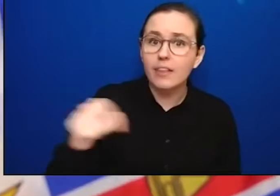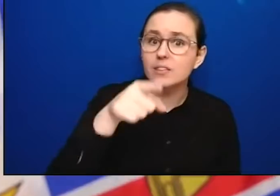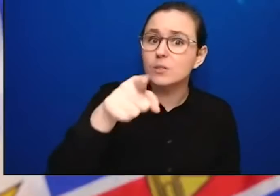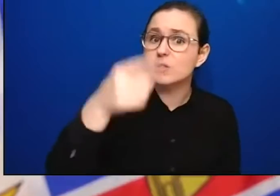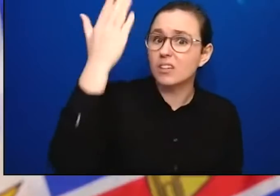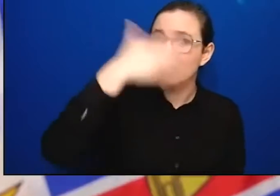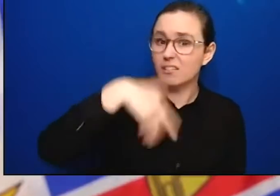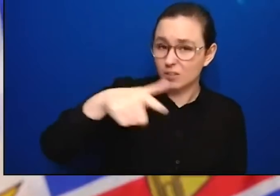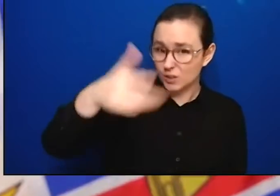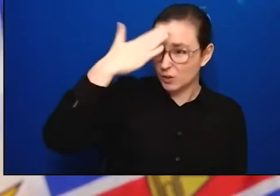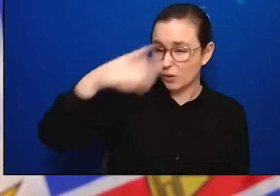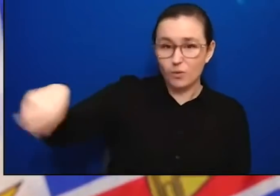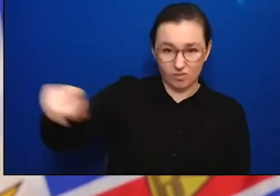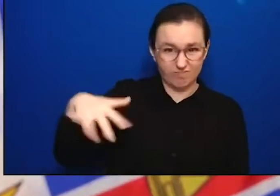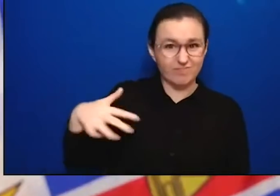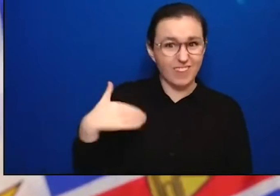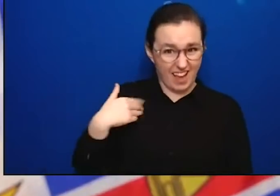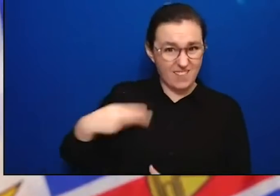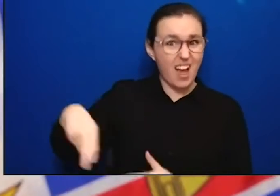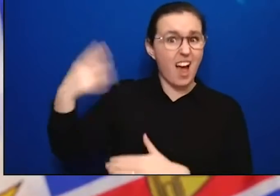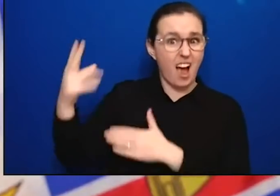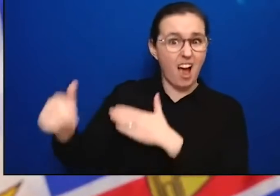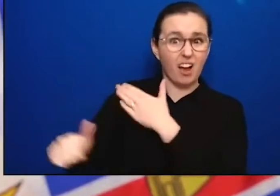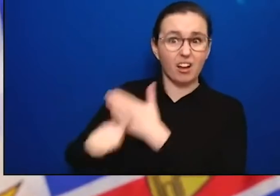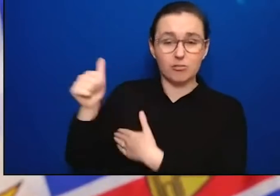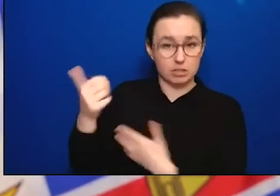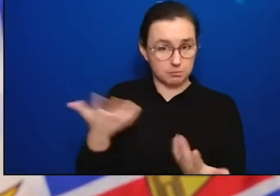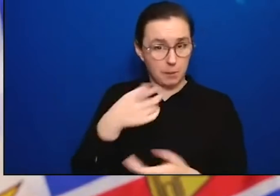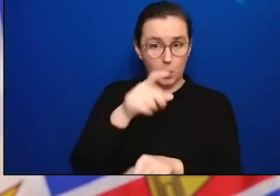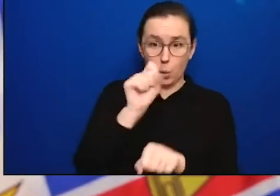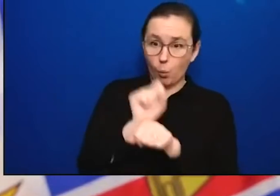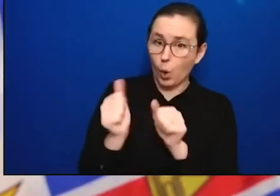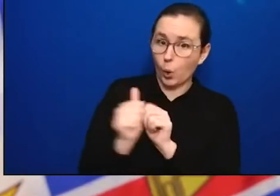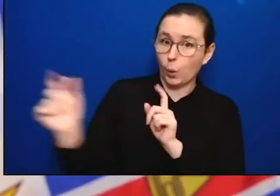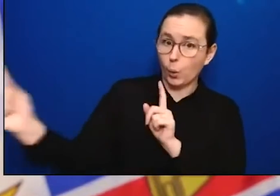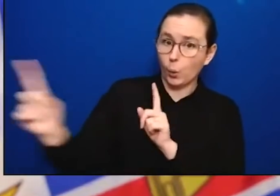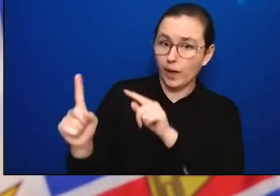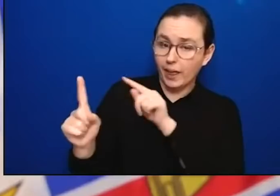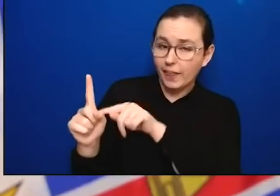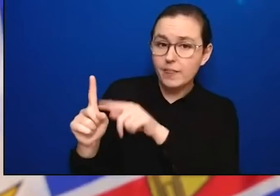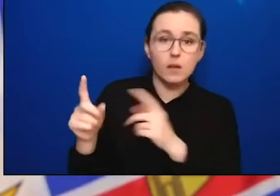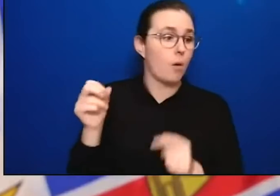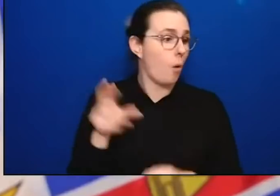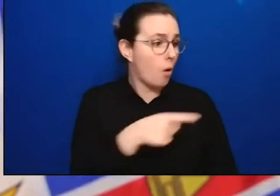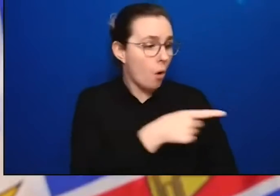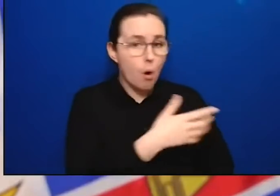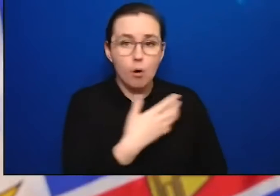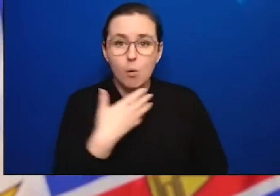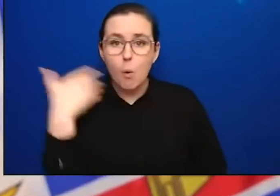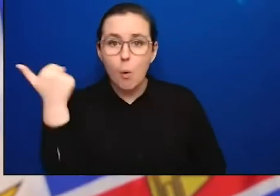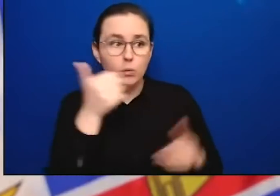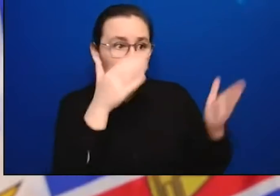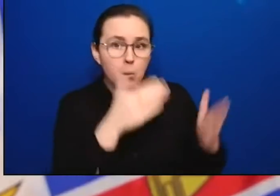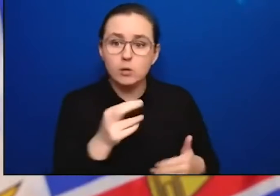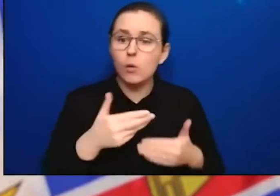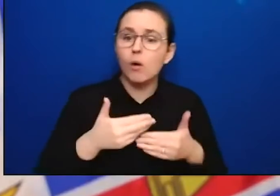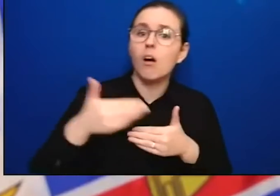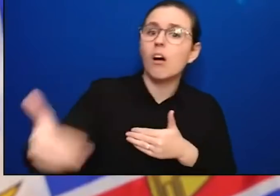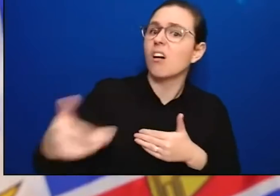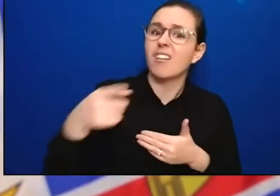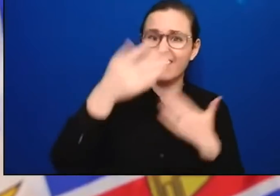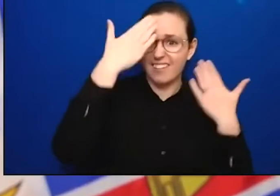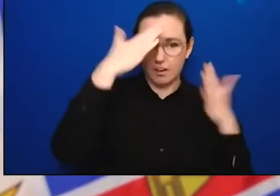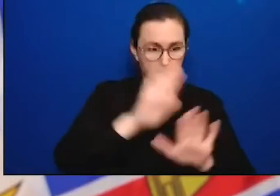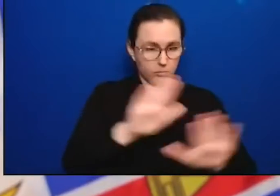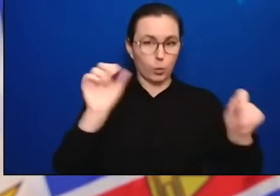ourselves, but those around us who we may or may not know are at higher risk. Perhaps an older relative, a colleague that we work with, or a